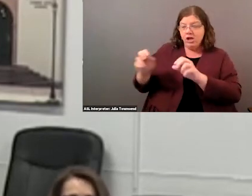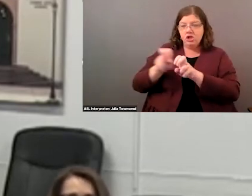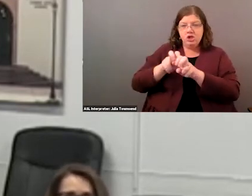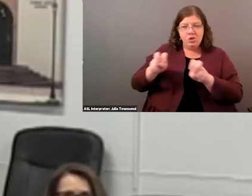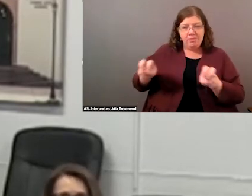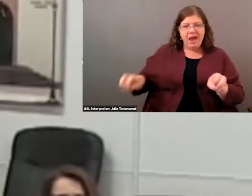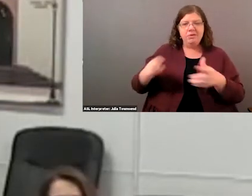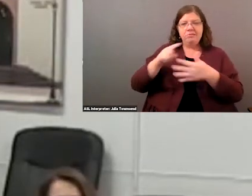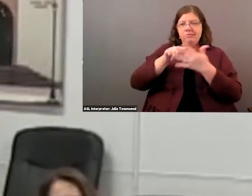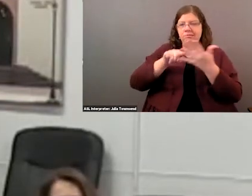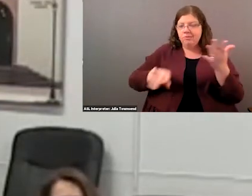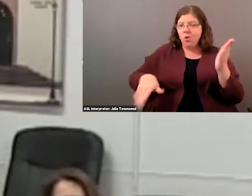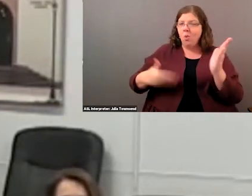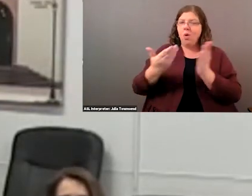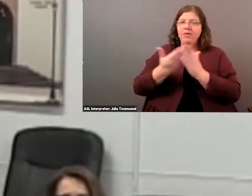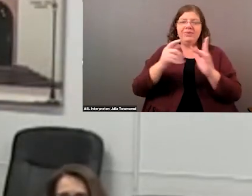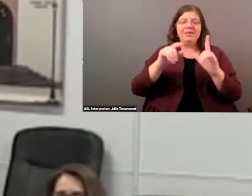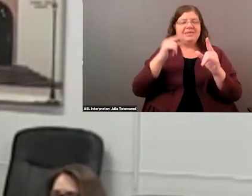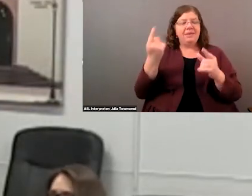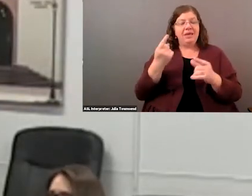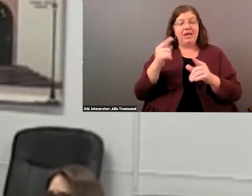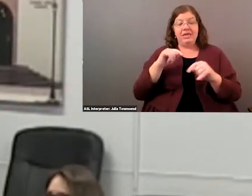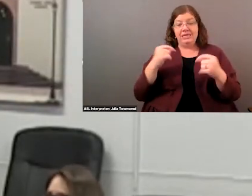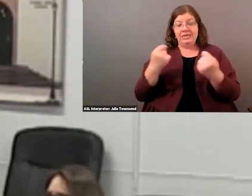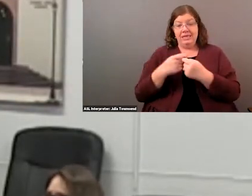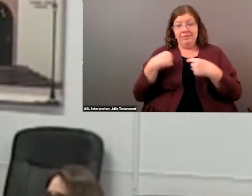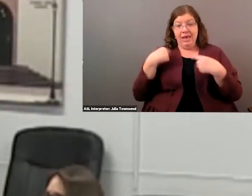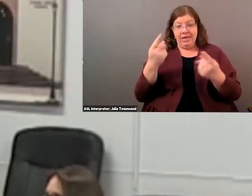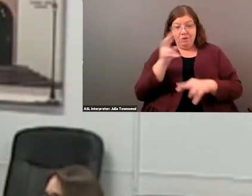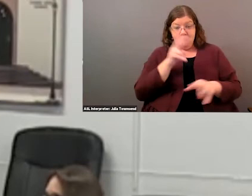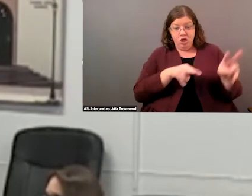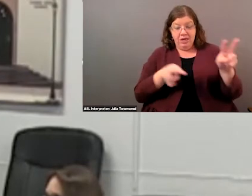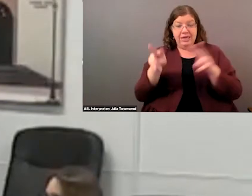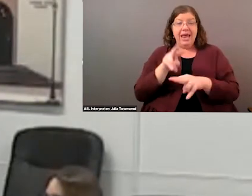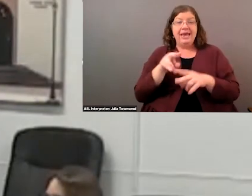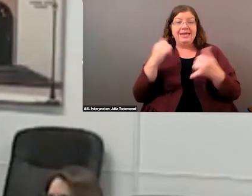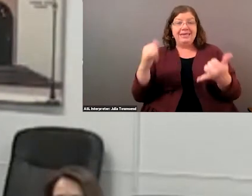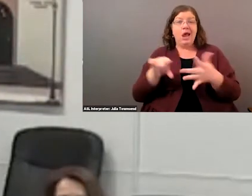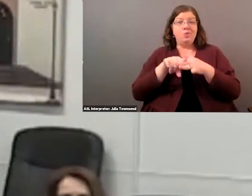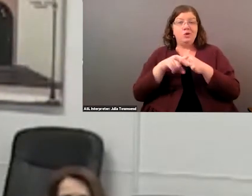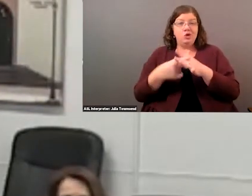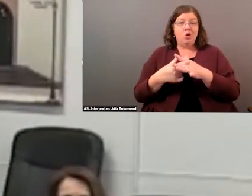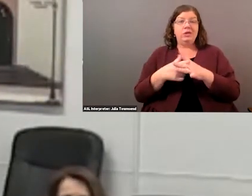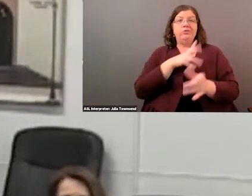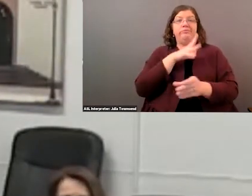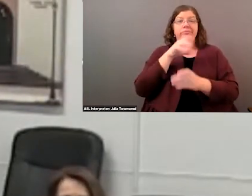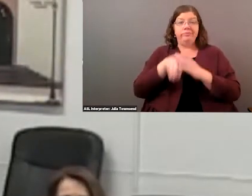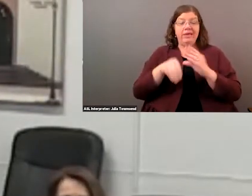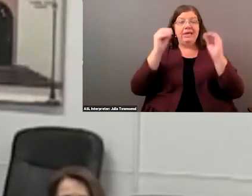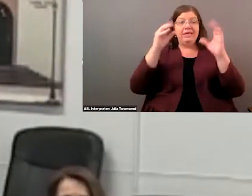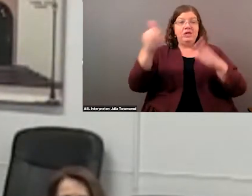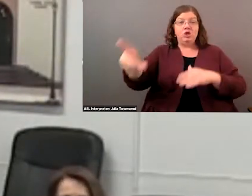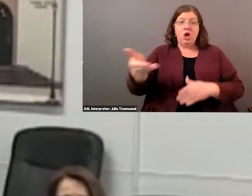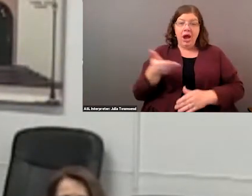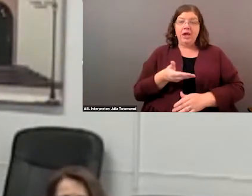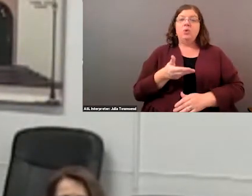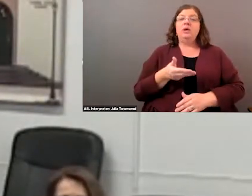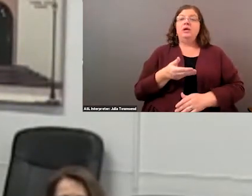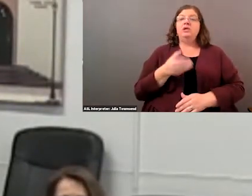hiring. So, you know, that's kind of an extensive process when we have a new person, but some of